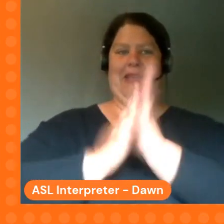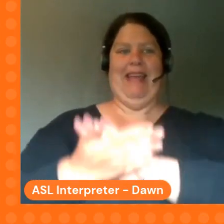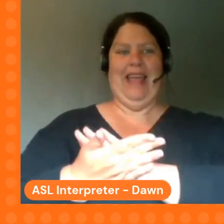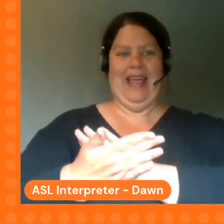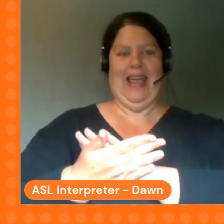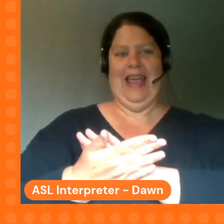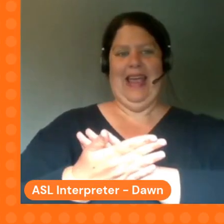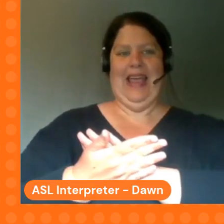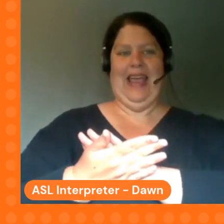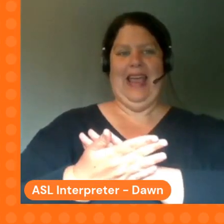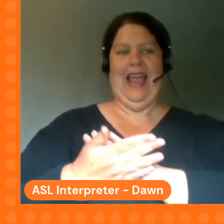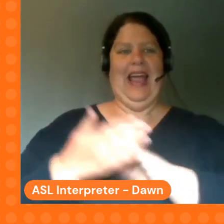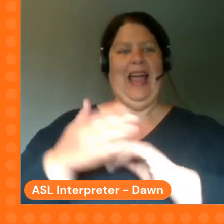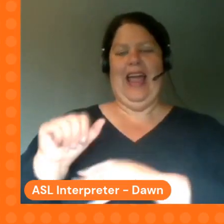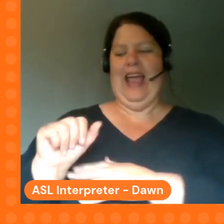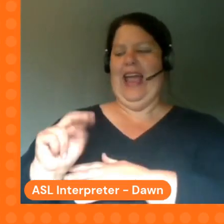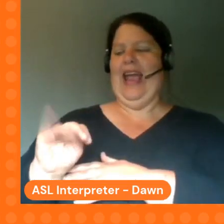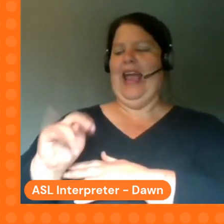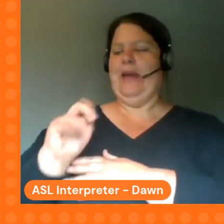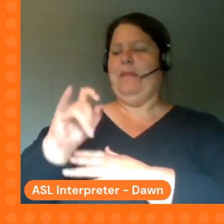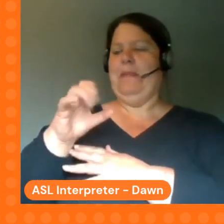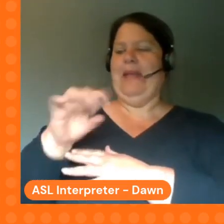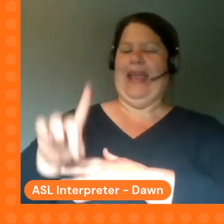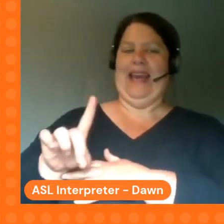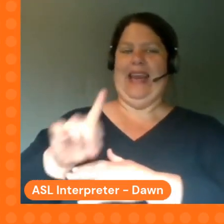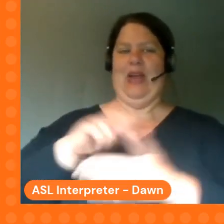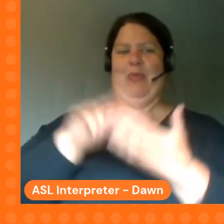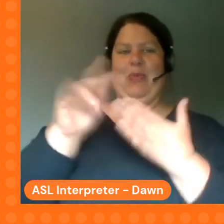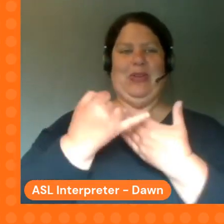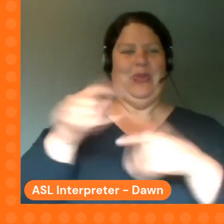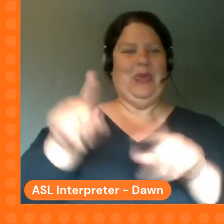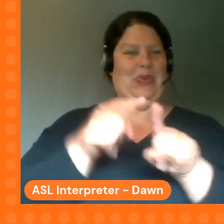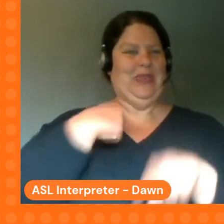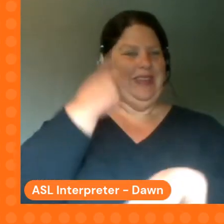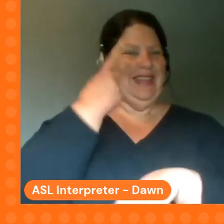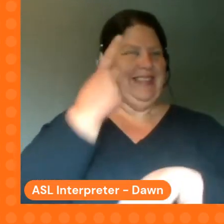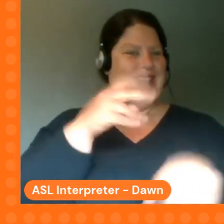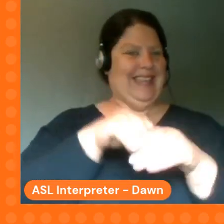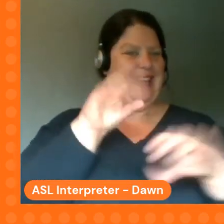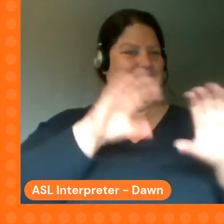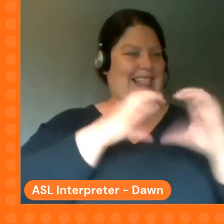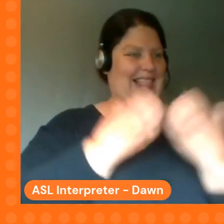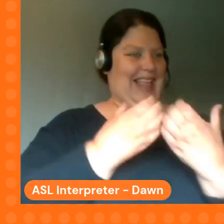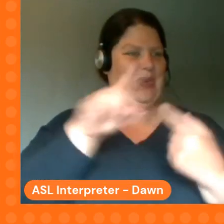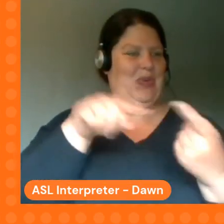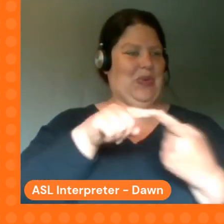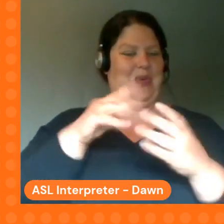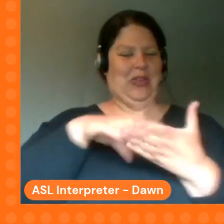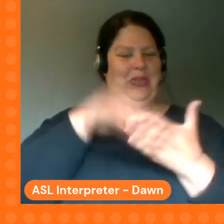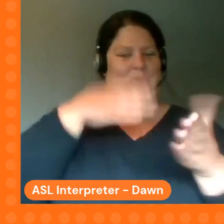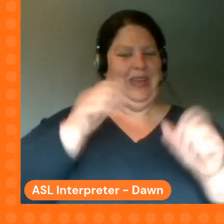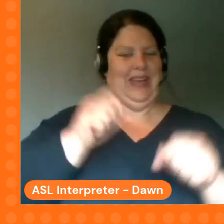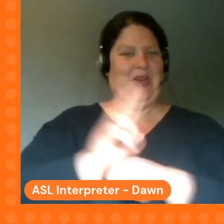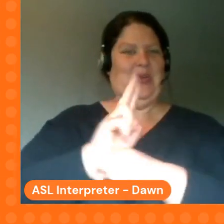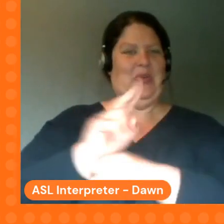project. I also see in like science class when students can use AI to generate image about